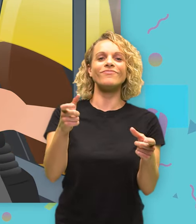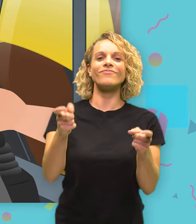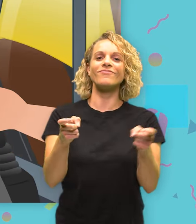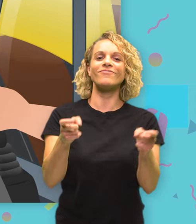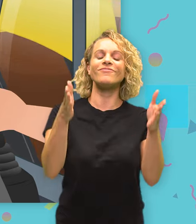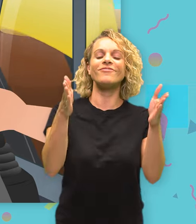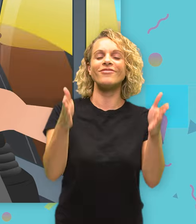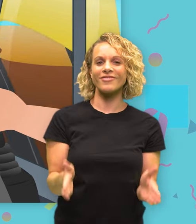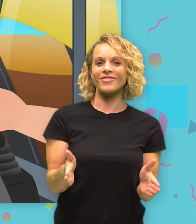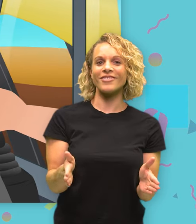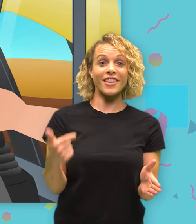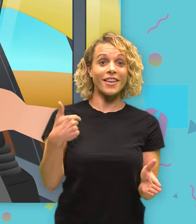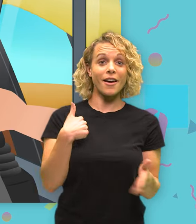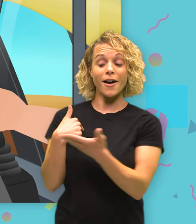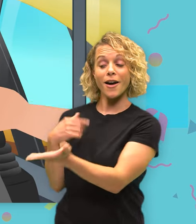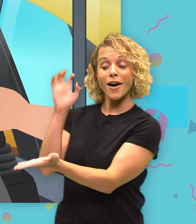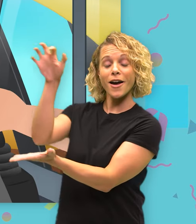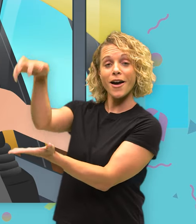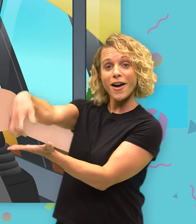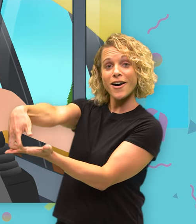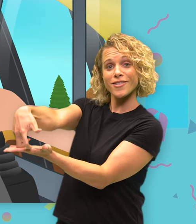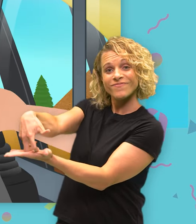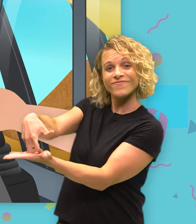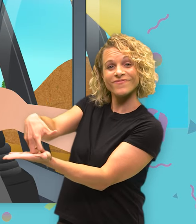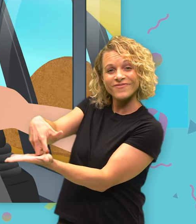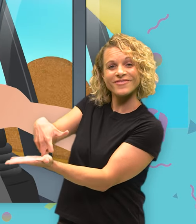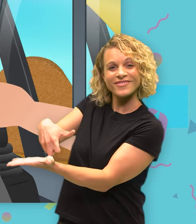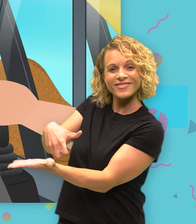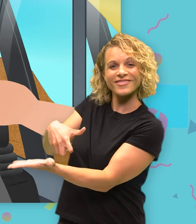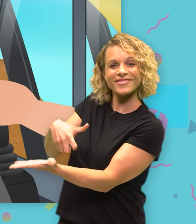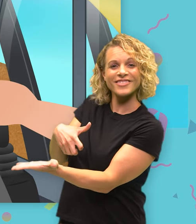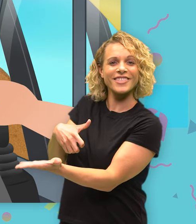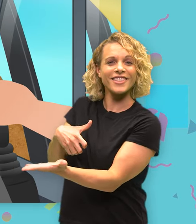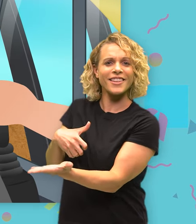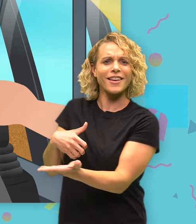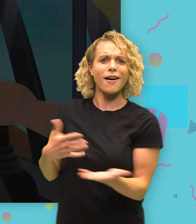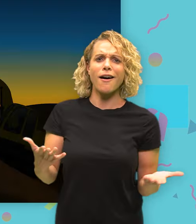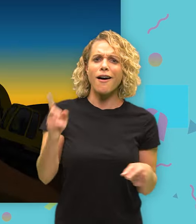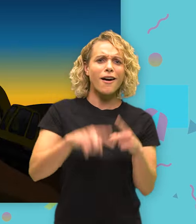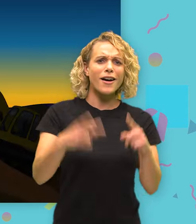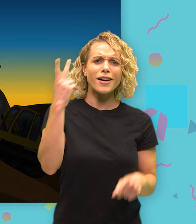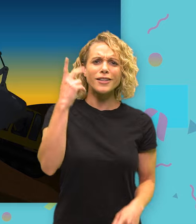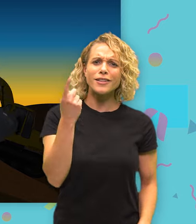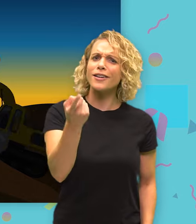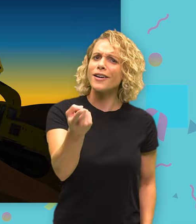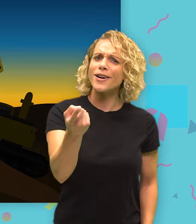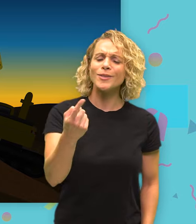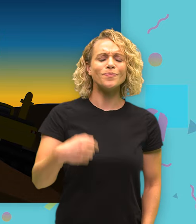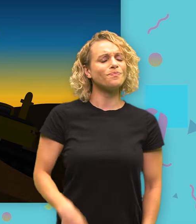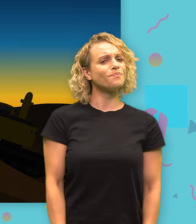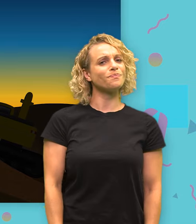a hole regulator, I'm an excavator. Oh, can't